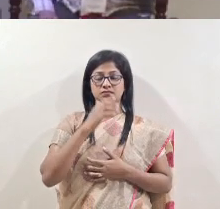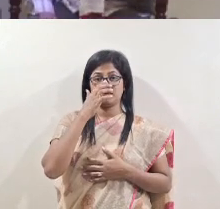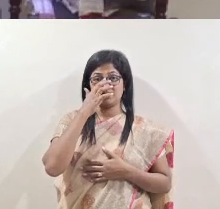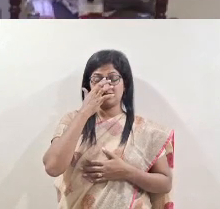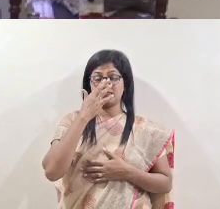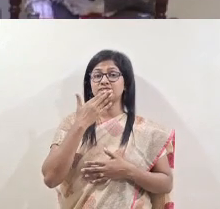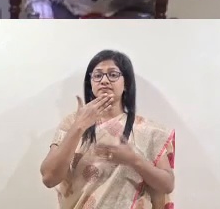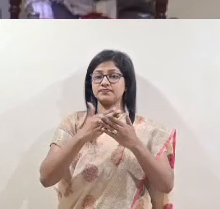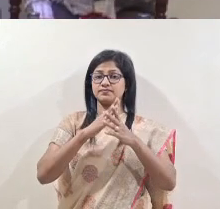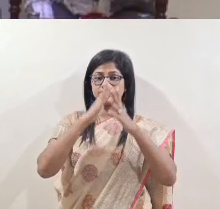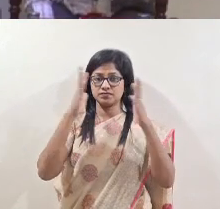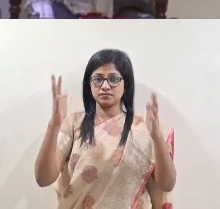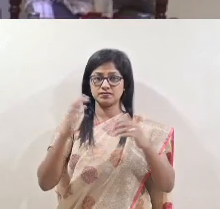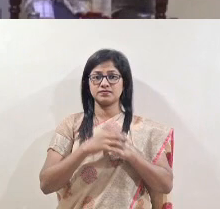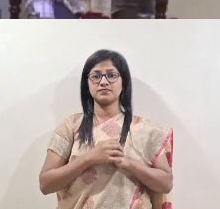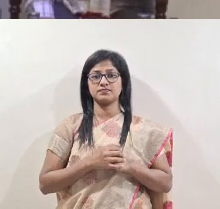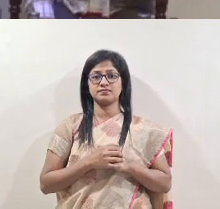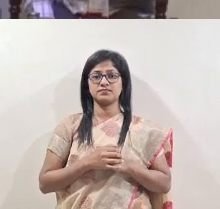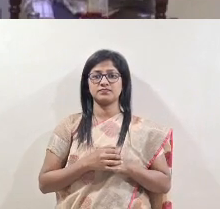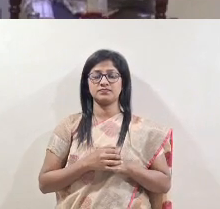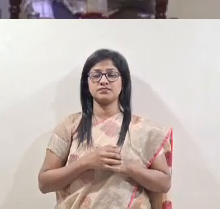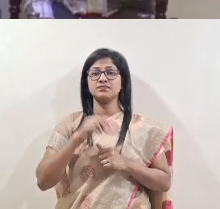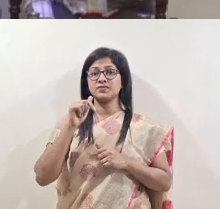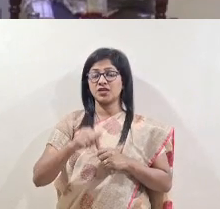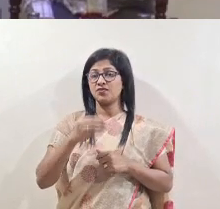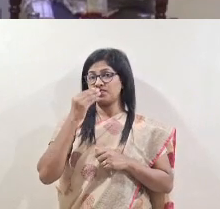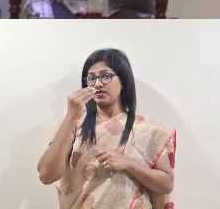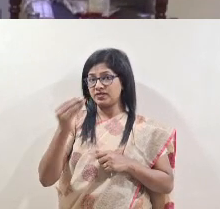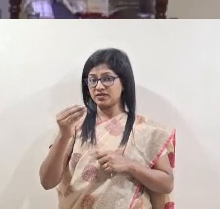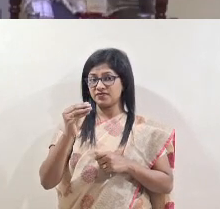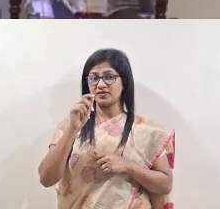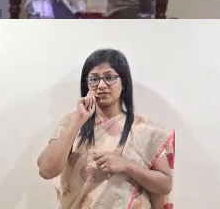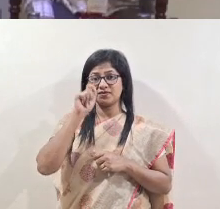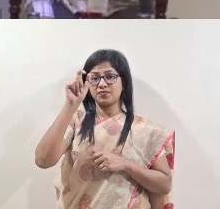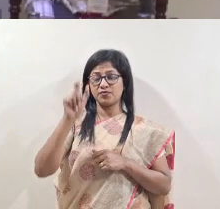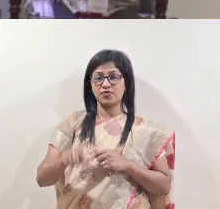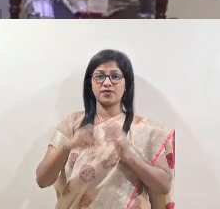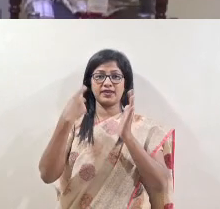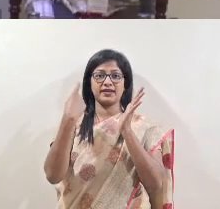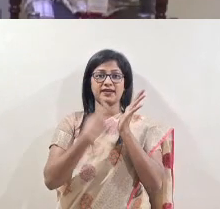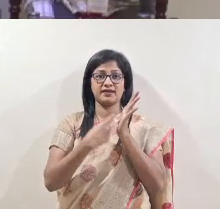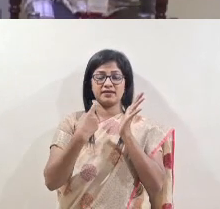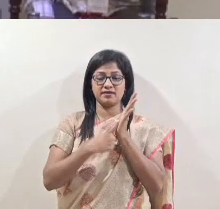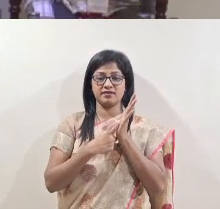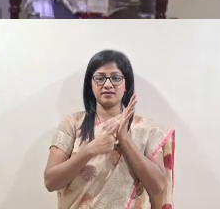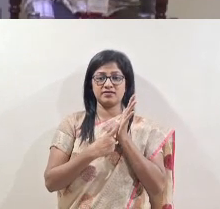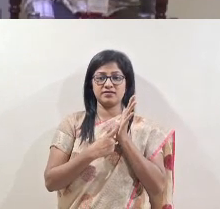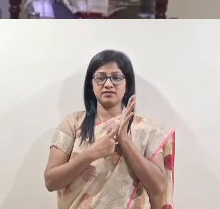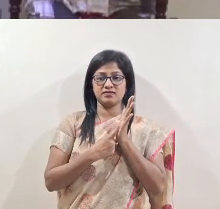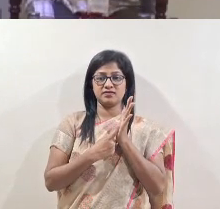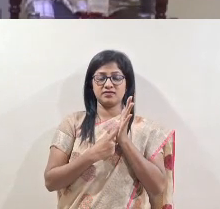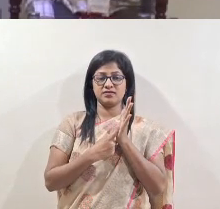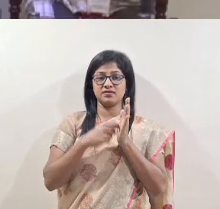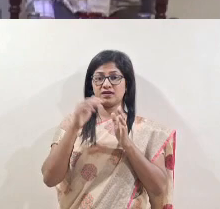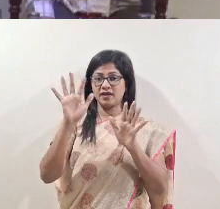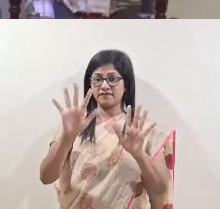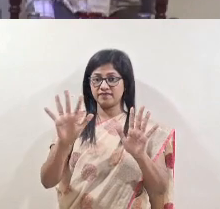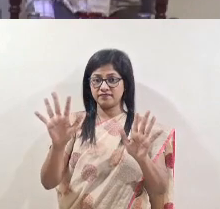Thanks a lot. Now, I would request Mr. Rohit. Is he